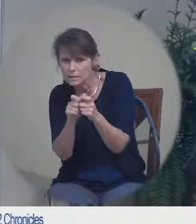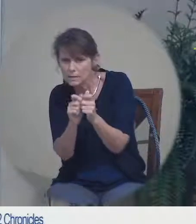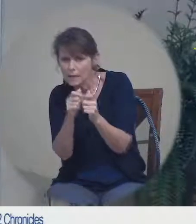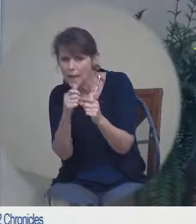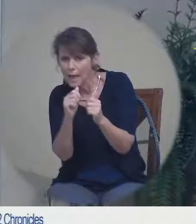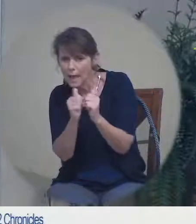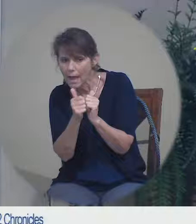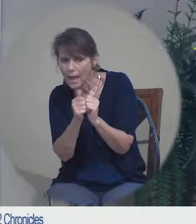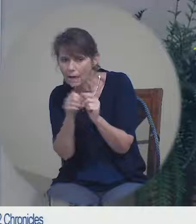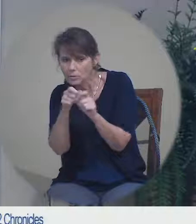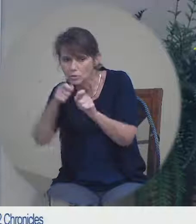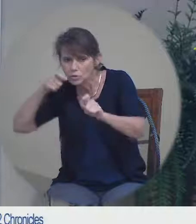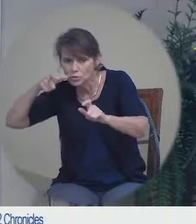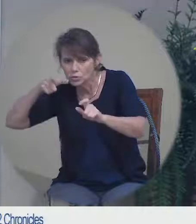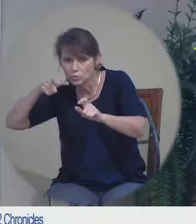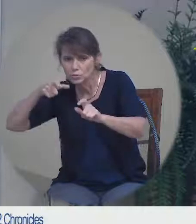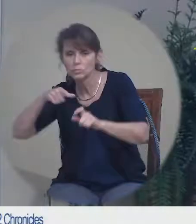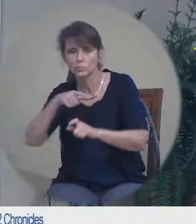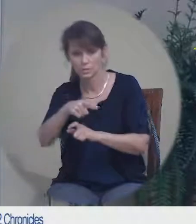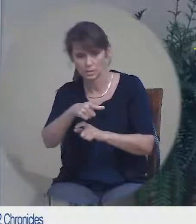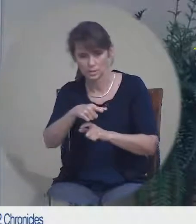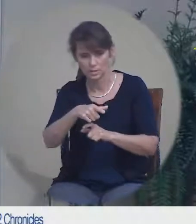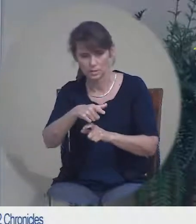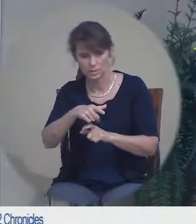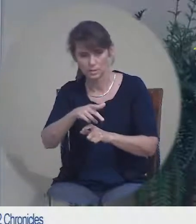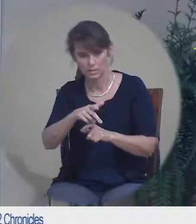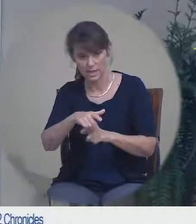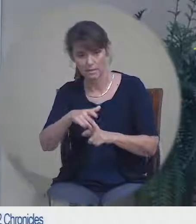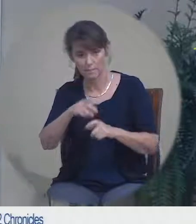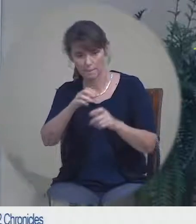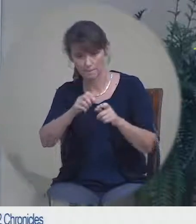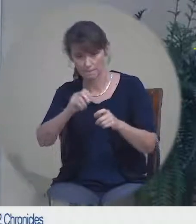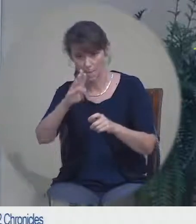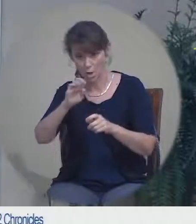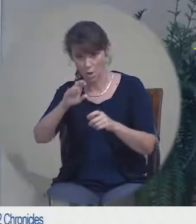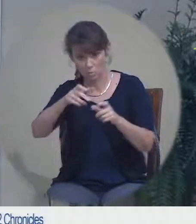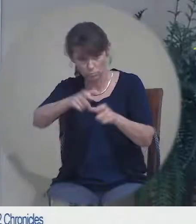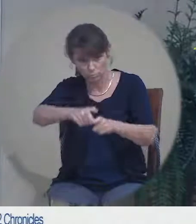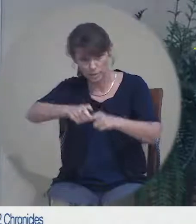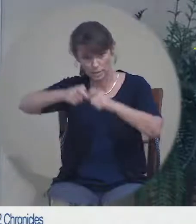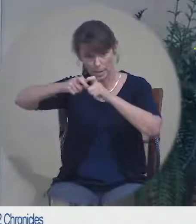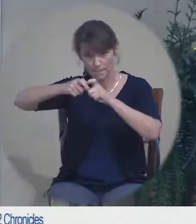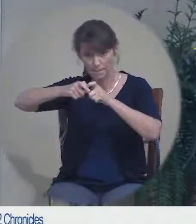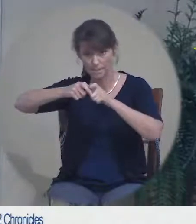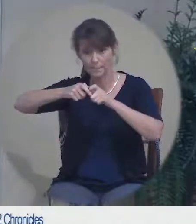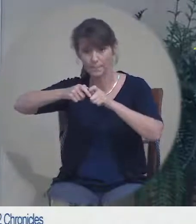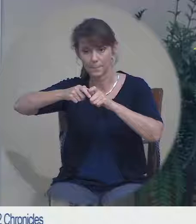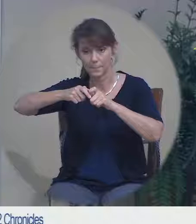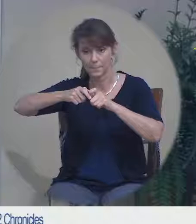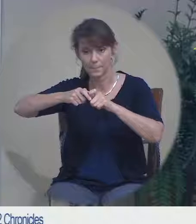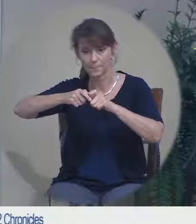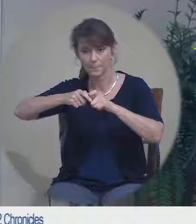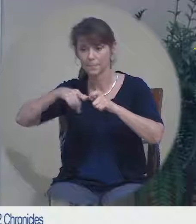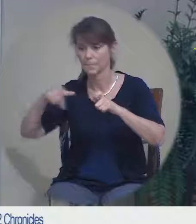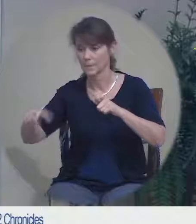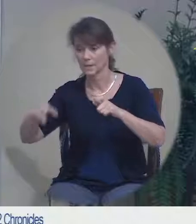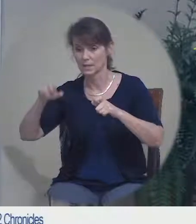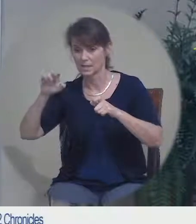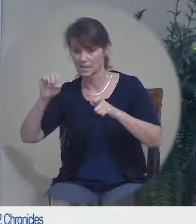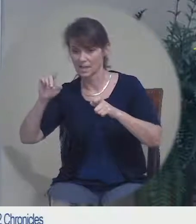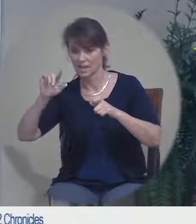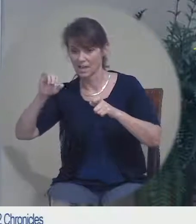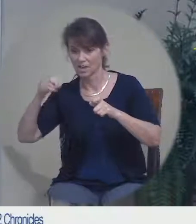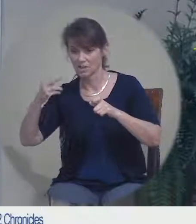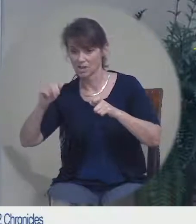king of Israel, 'Put your hands on the bow.' And he put his hands on it. Then Elisha laid his